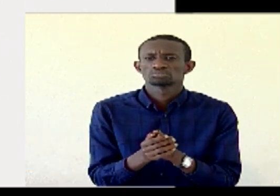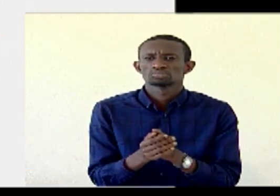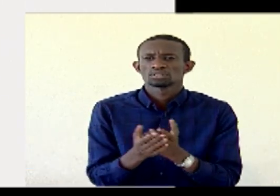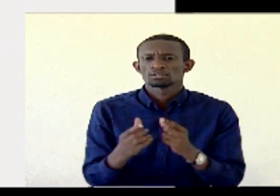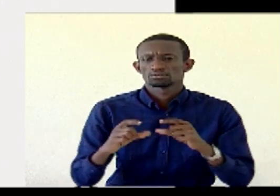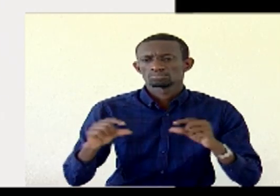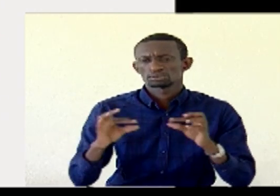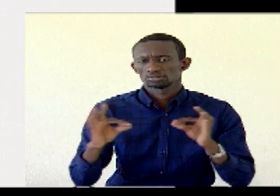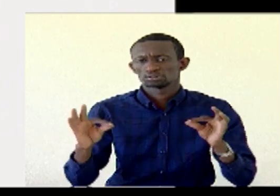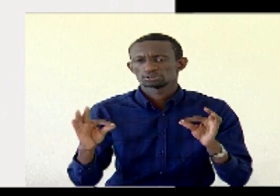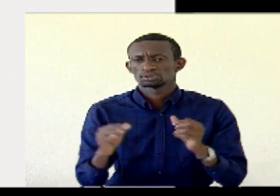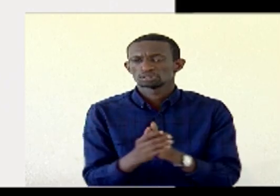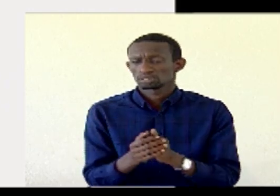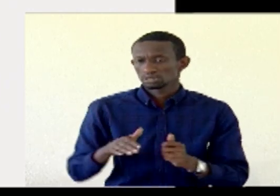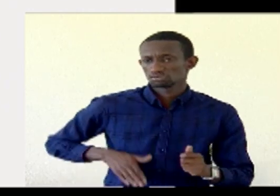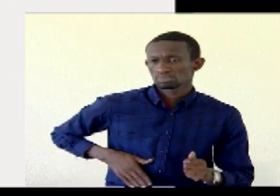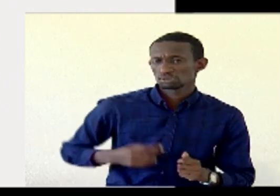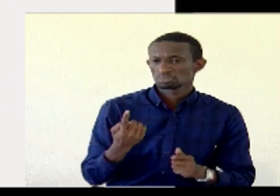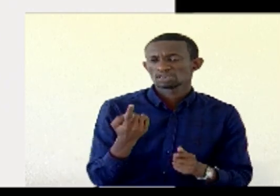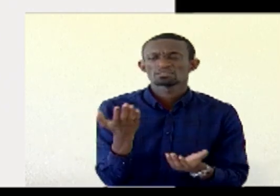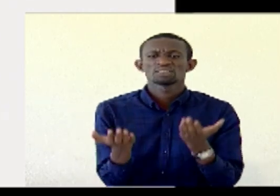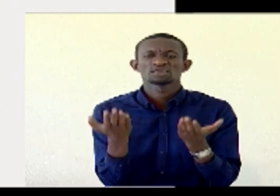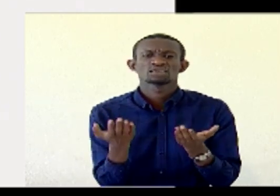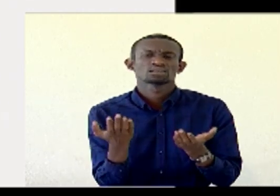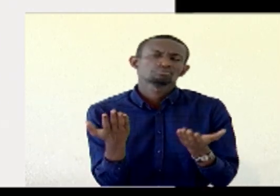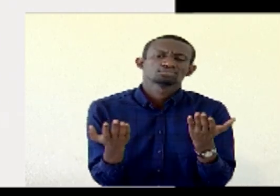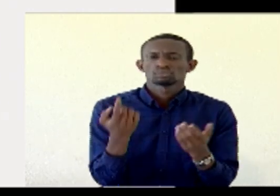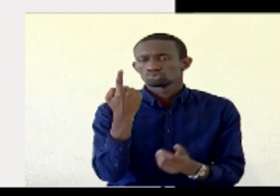waistline, and each kidney can weigh between